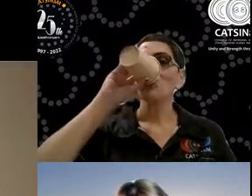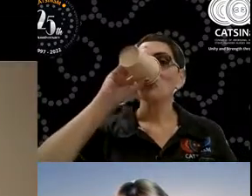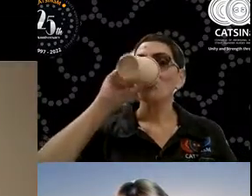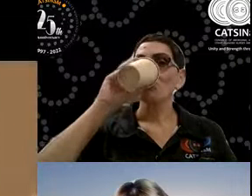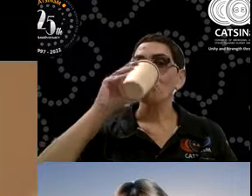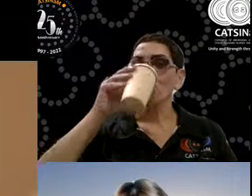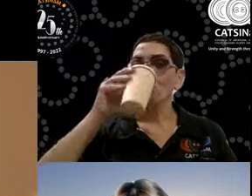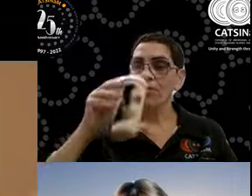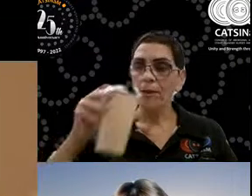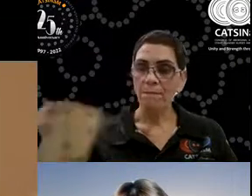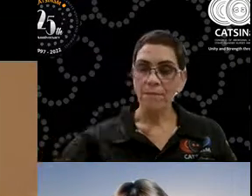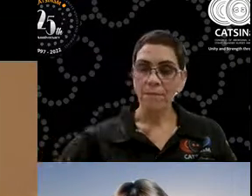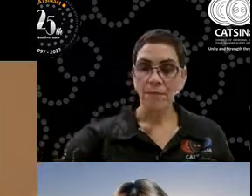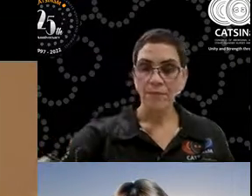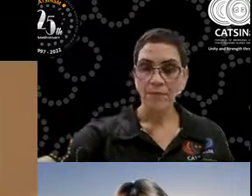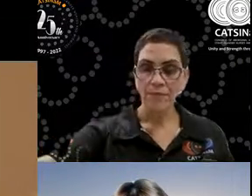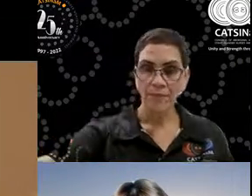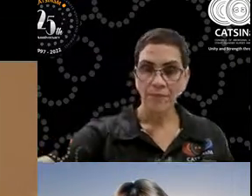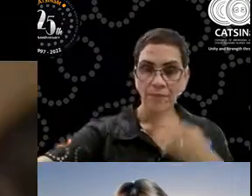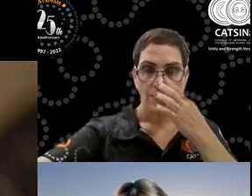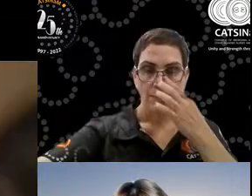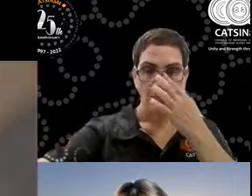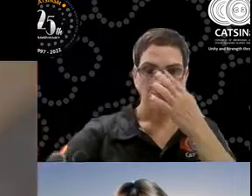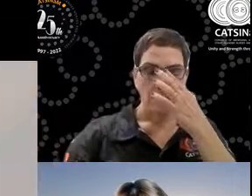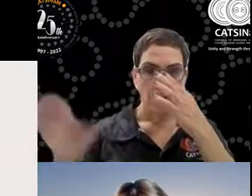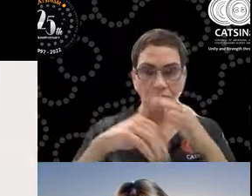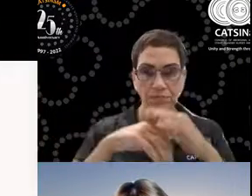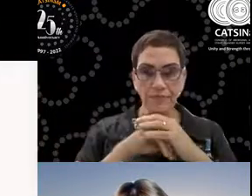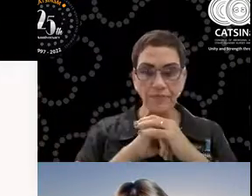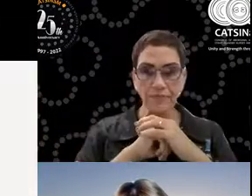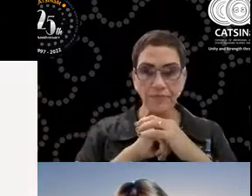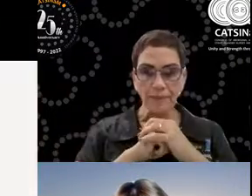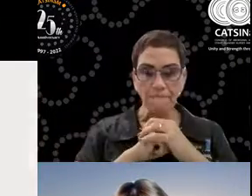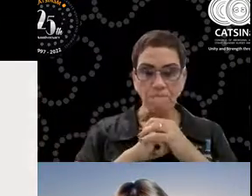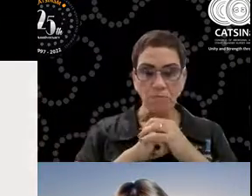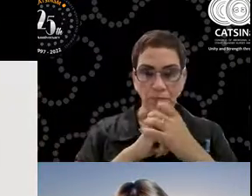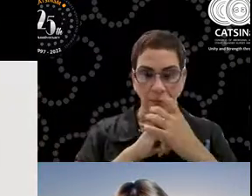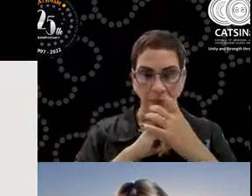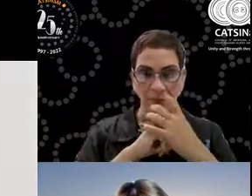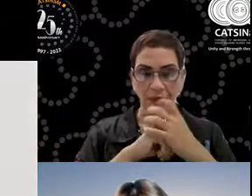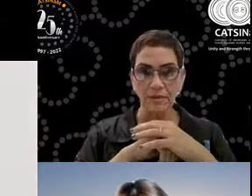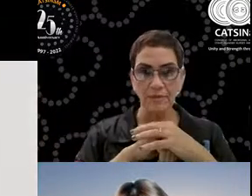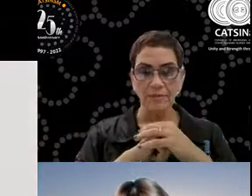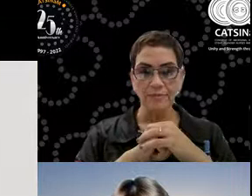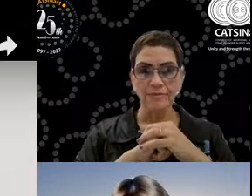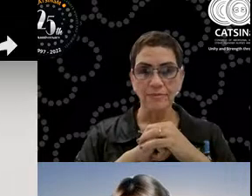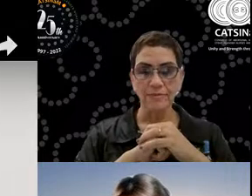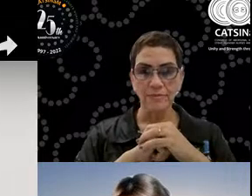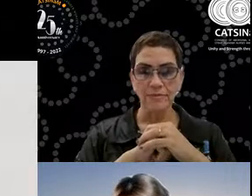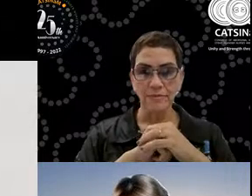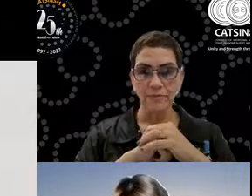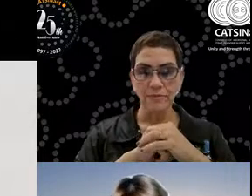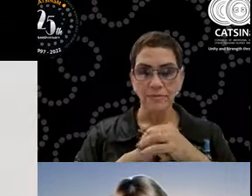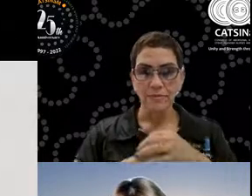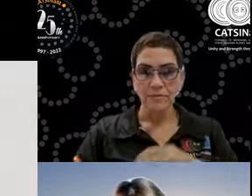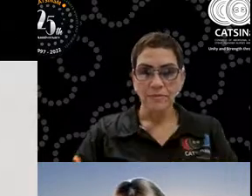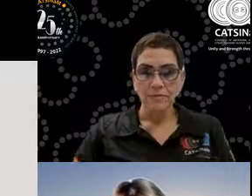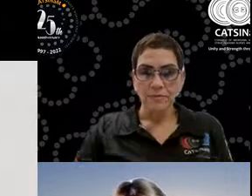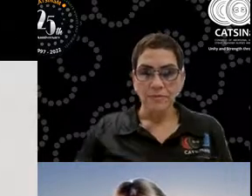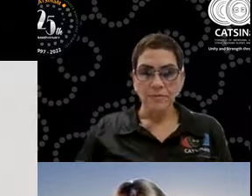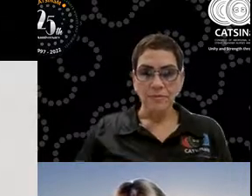of Aboriginal and Torres Strait nurses and patients. Thank you very much for making the decision to undertake this